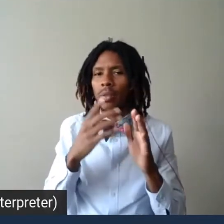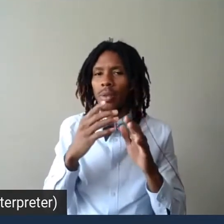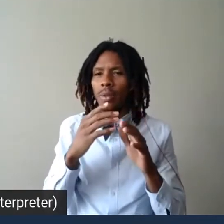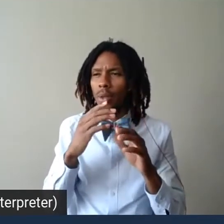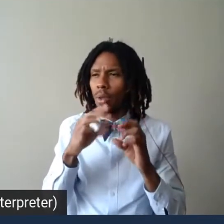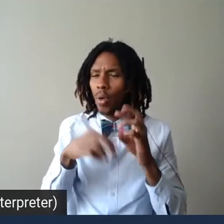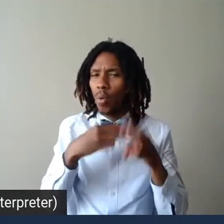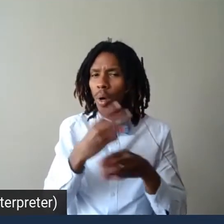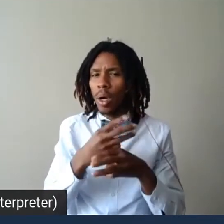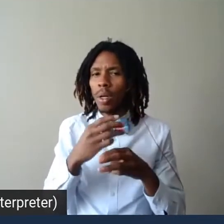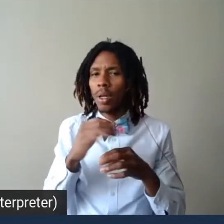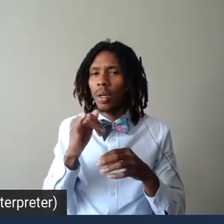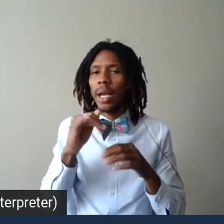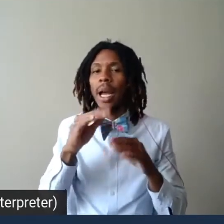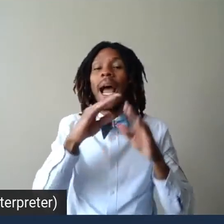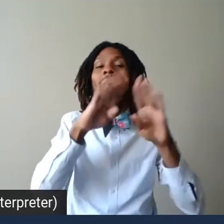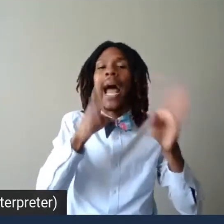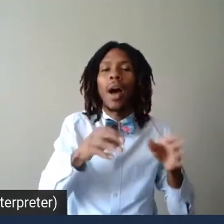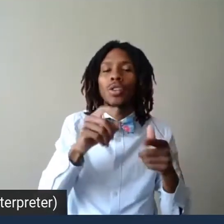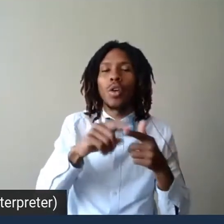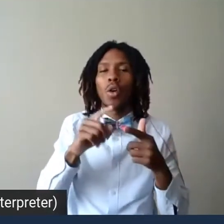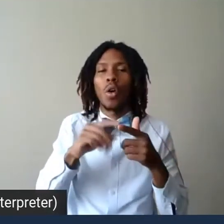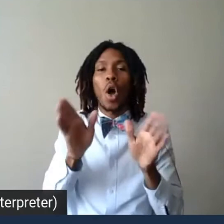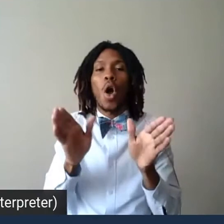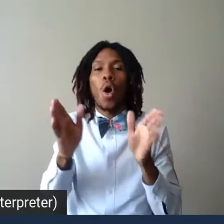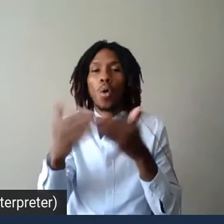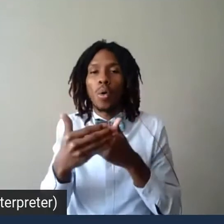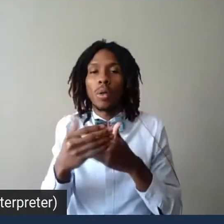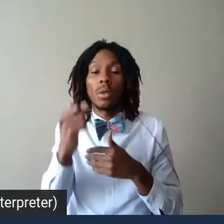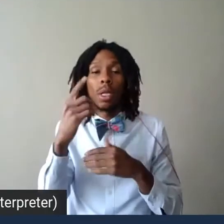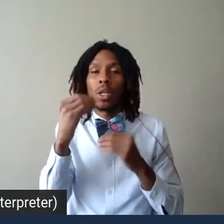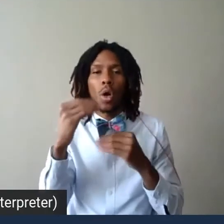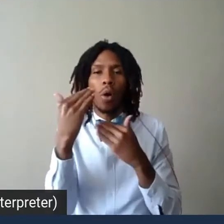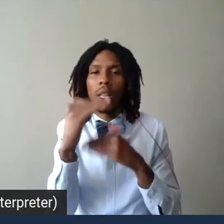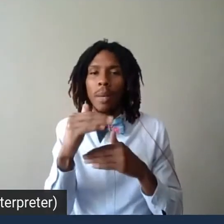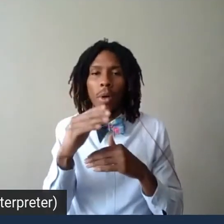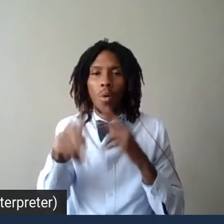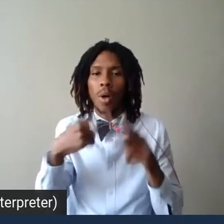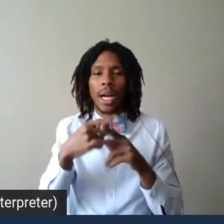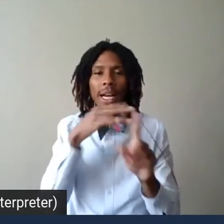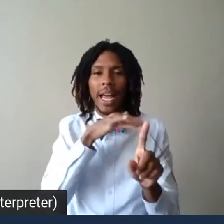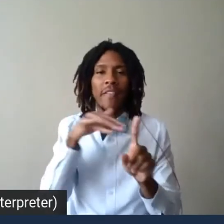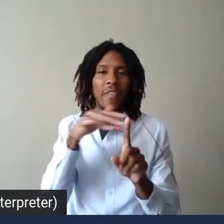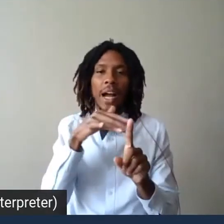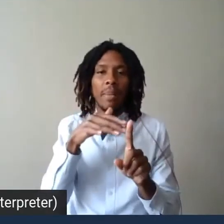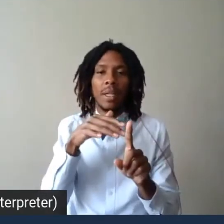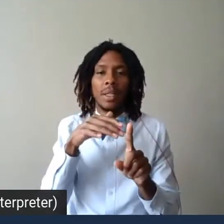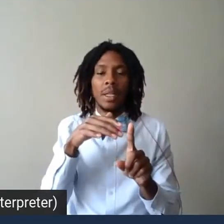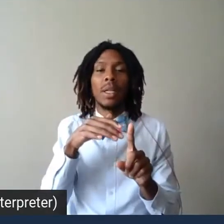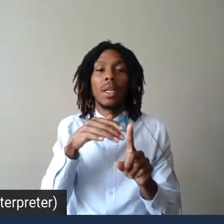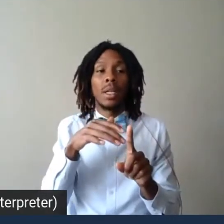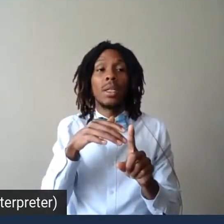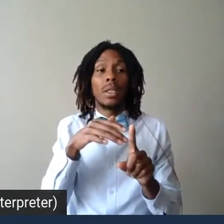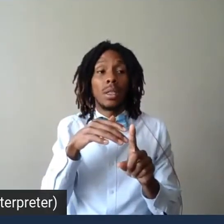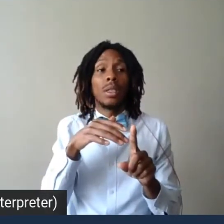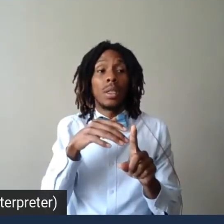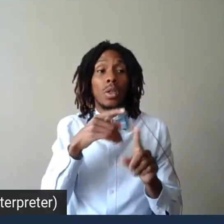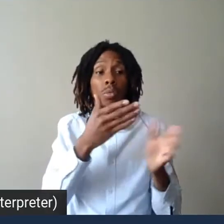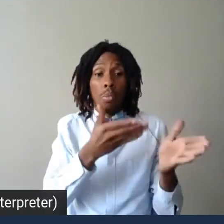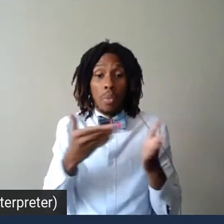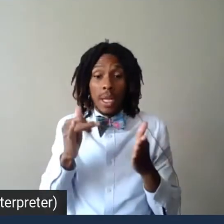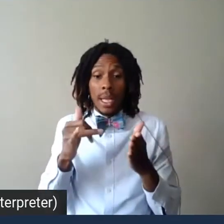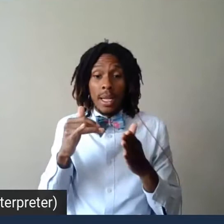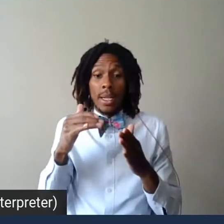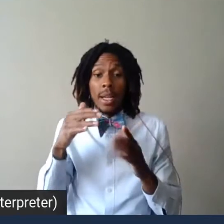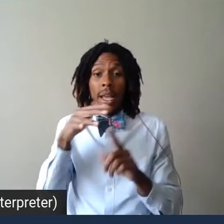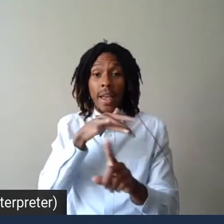a house, like a room. There's virtually no limit to what kind of environment you can bring in. And once you bring in this environment, you